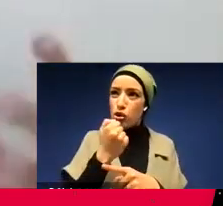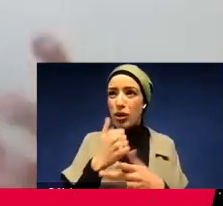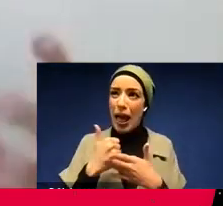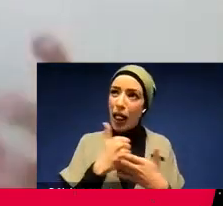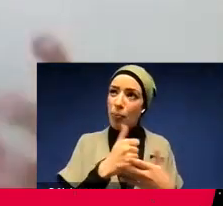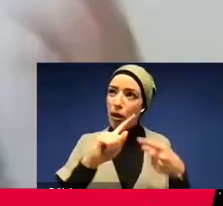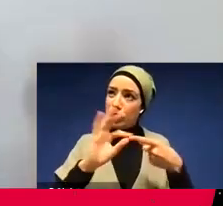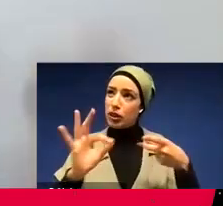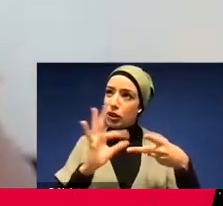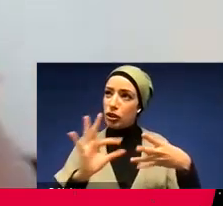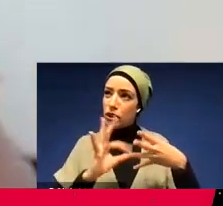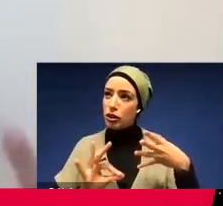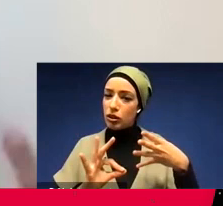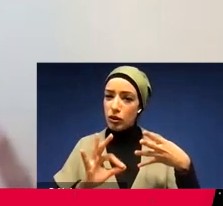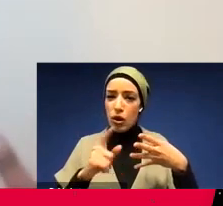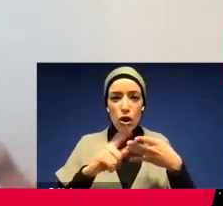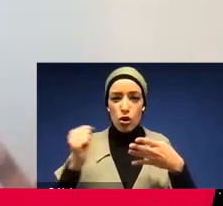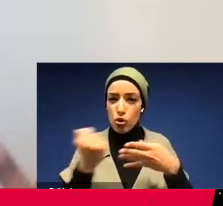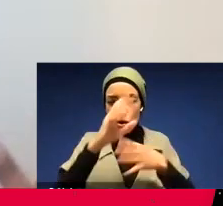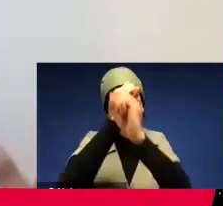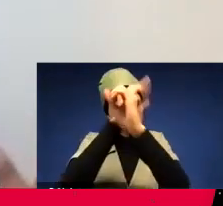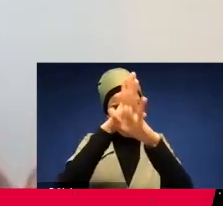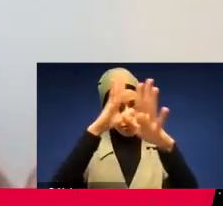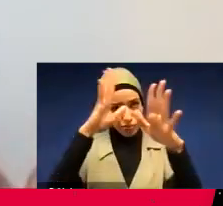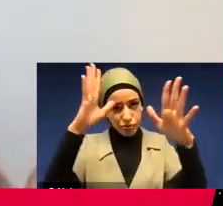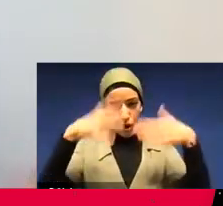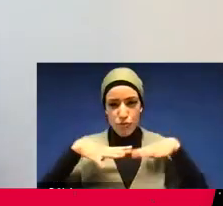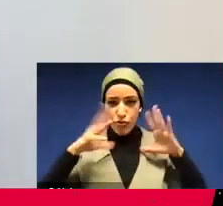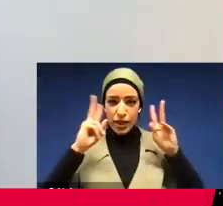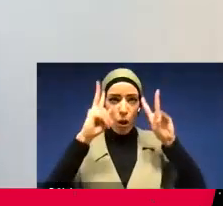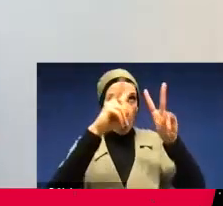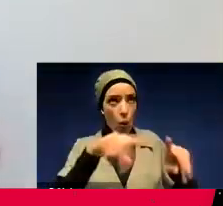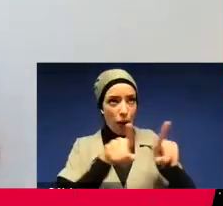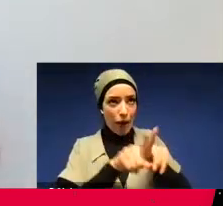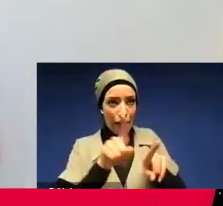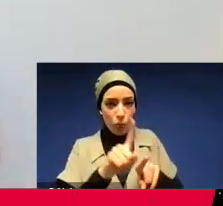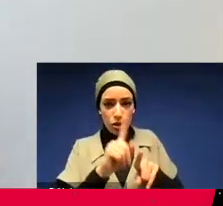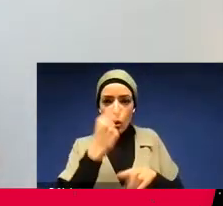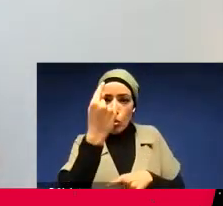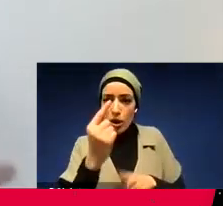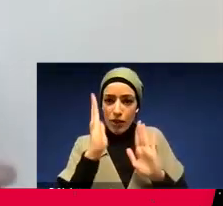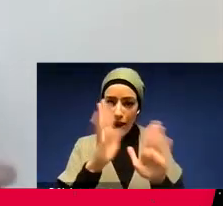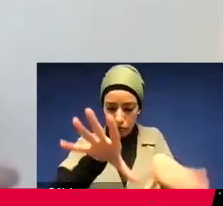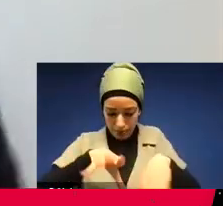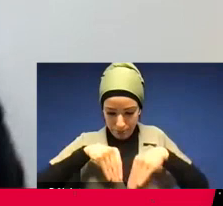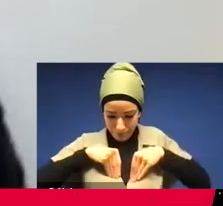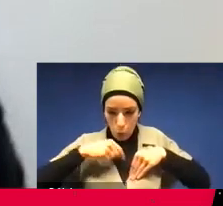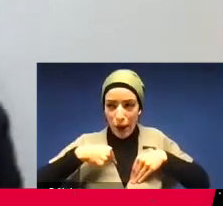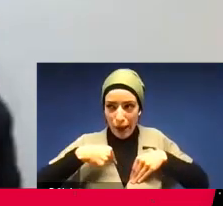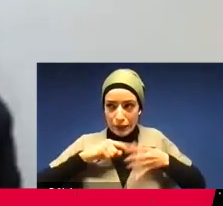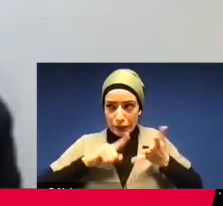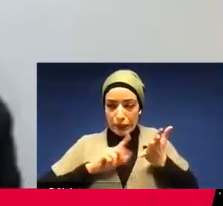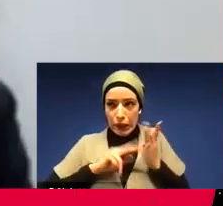that liberation should look for them, right? You have to be uncomfortable enough to know that